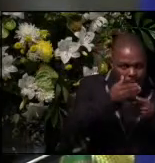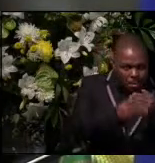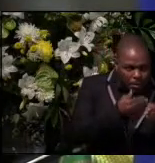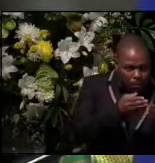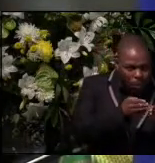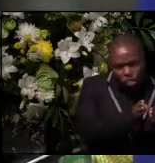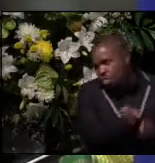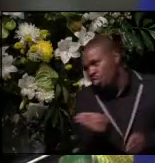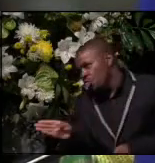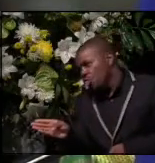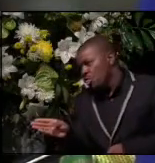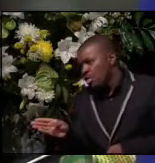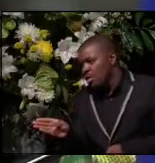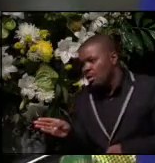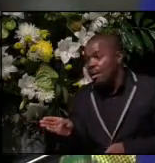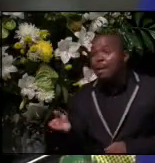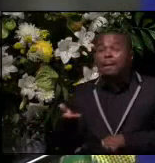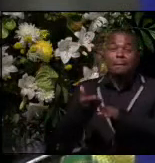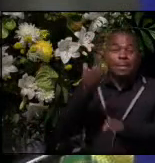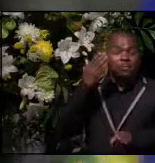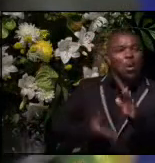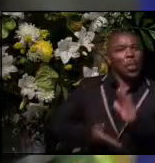we're on a highway